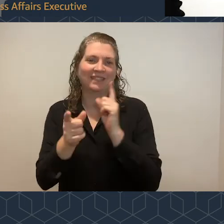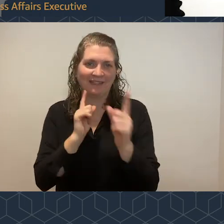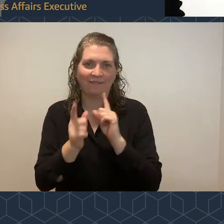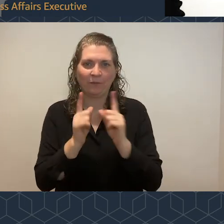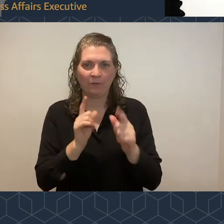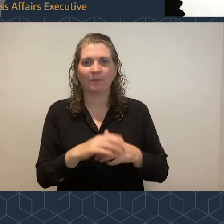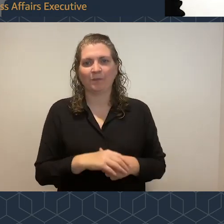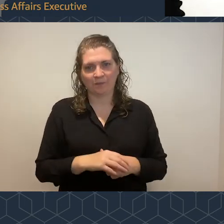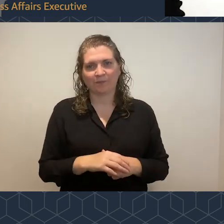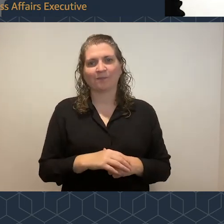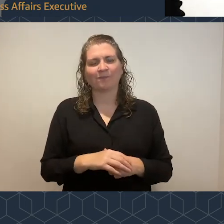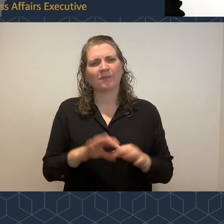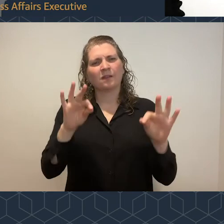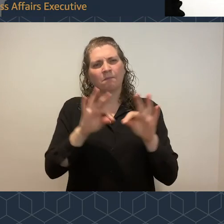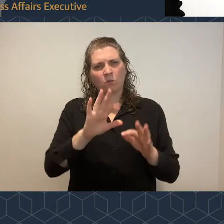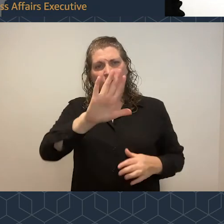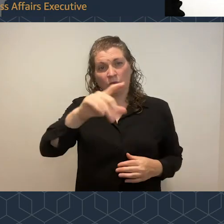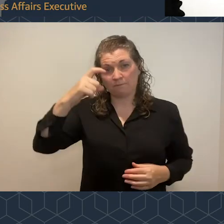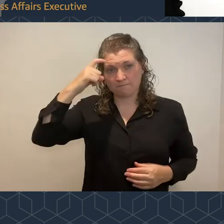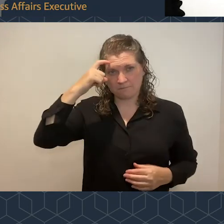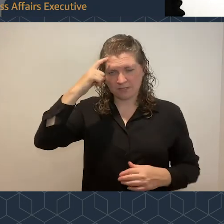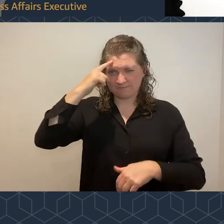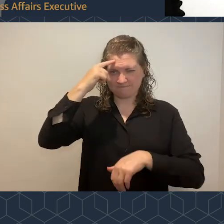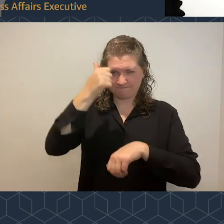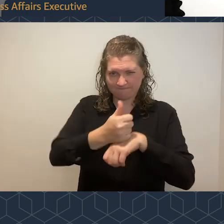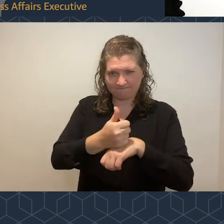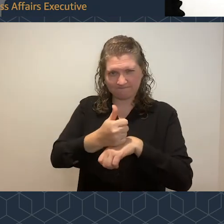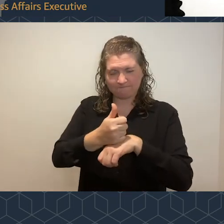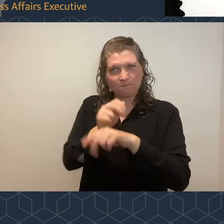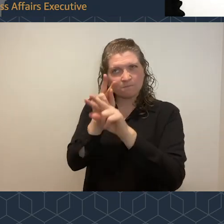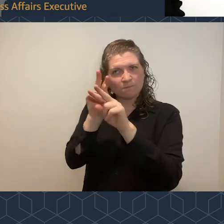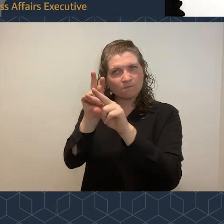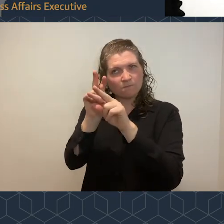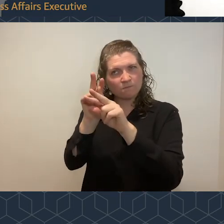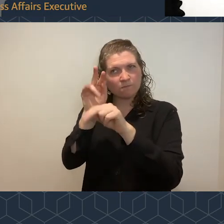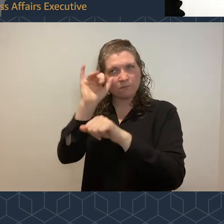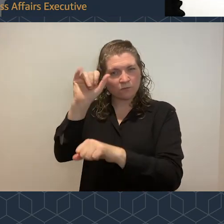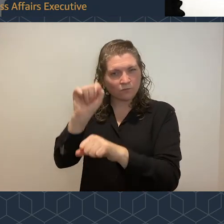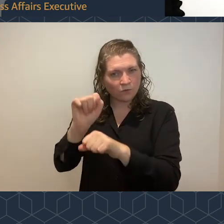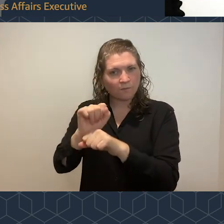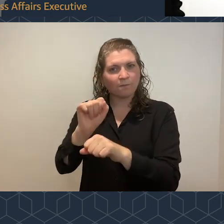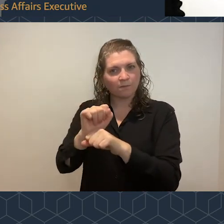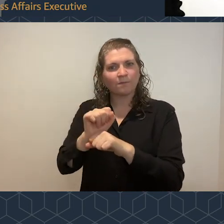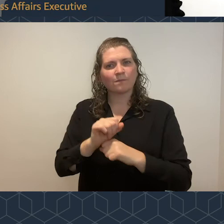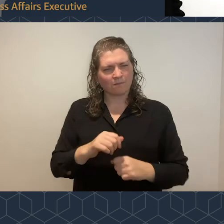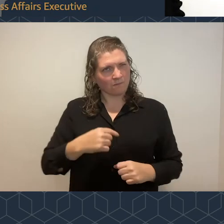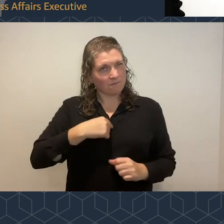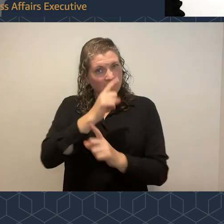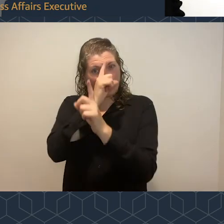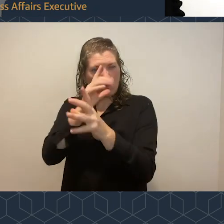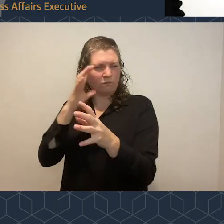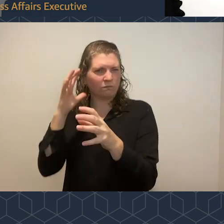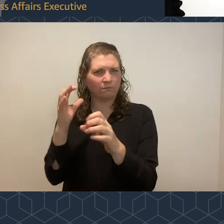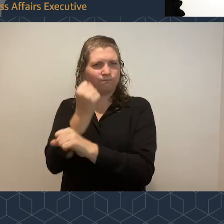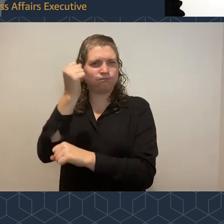headset, your frame of mind, and that's an important part too, is everybody here wants me to win. So let's win together and